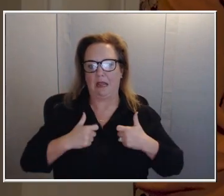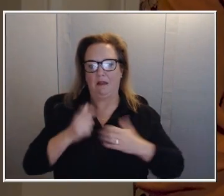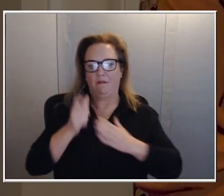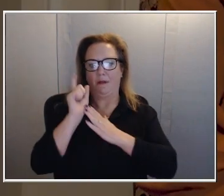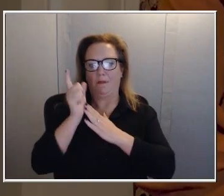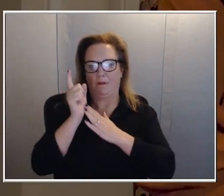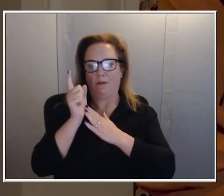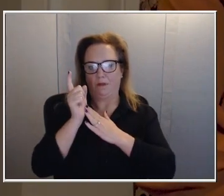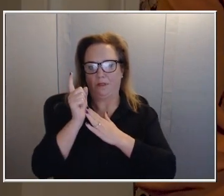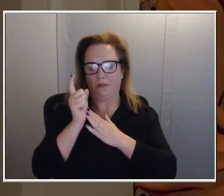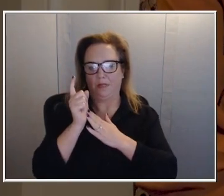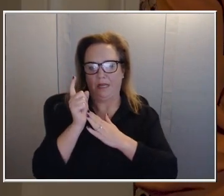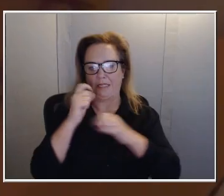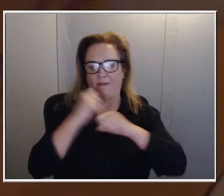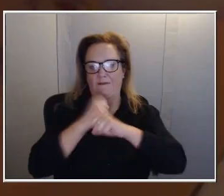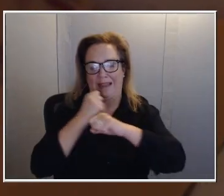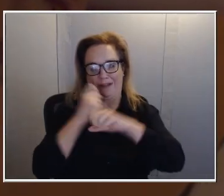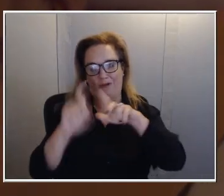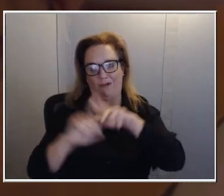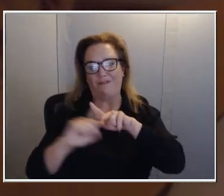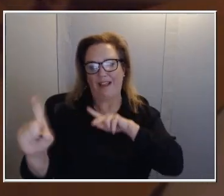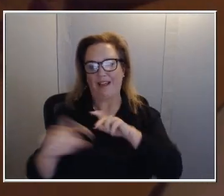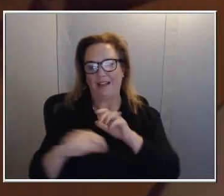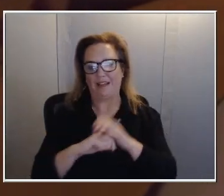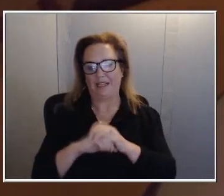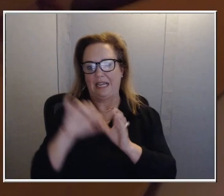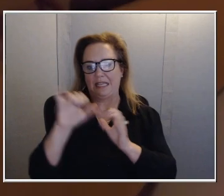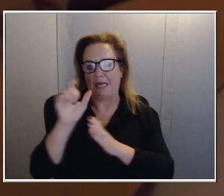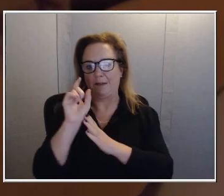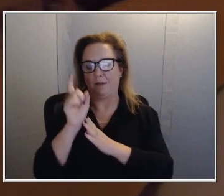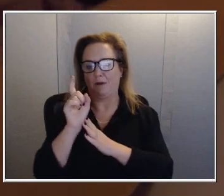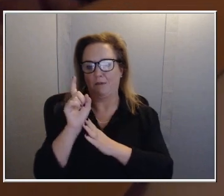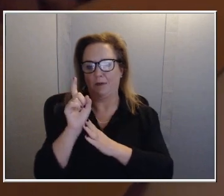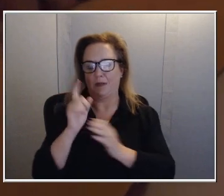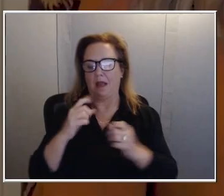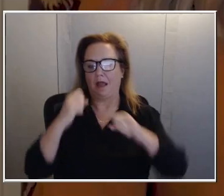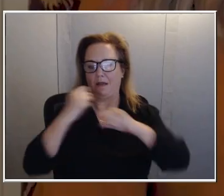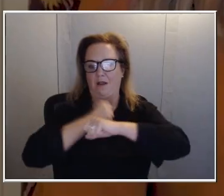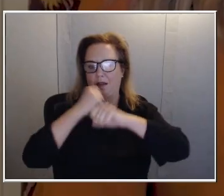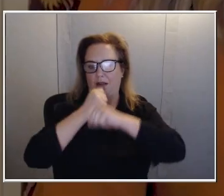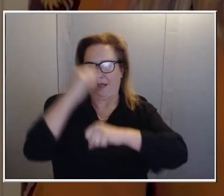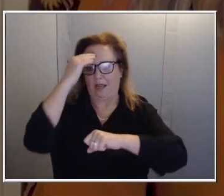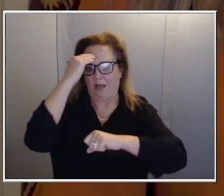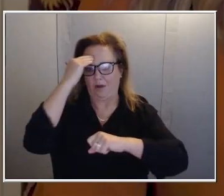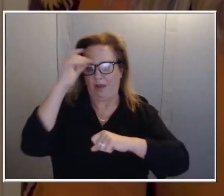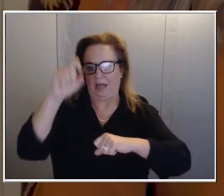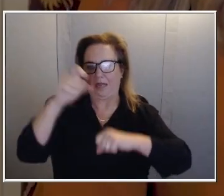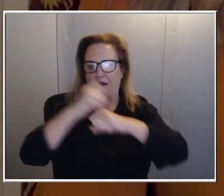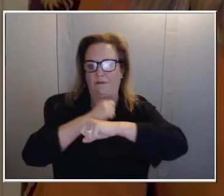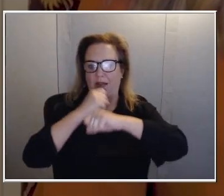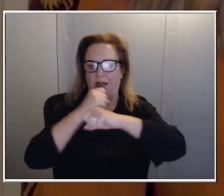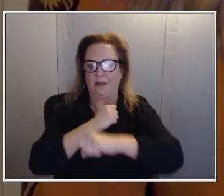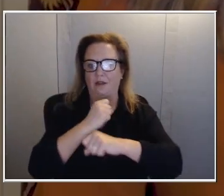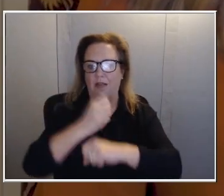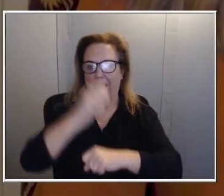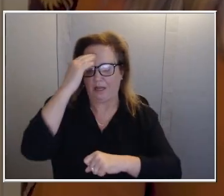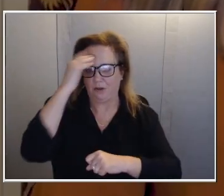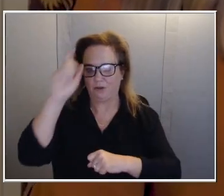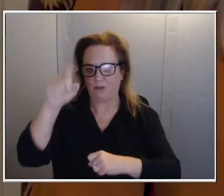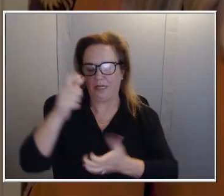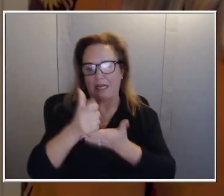it's fight or flight. In that moment, I fought. I knew I had to fight. I knew she needed